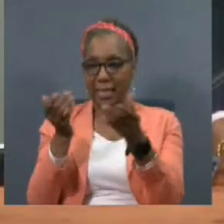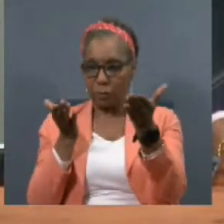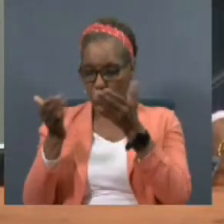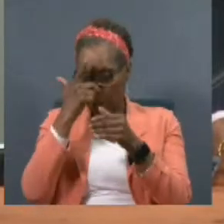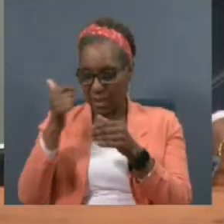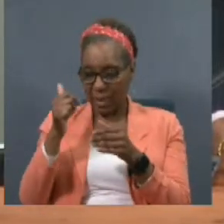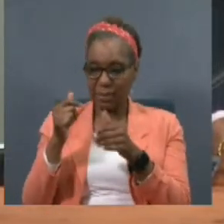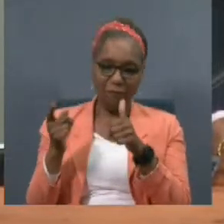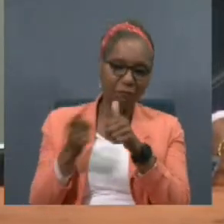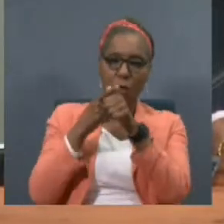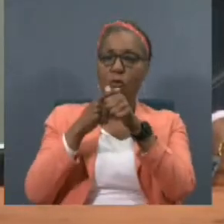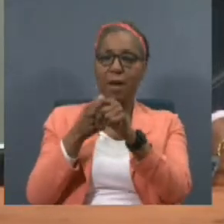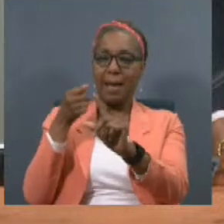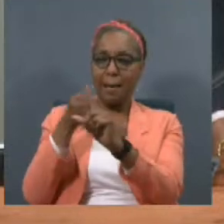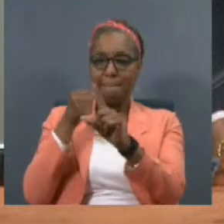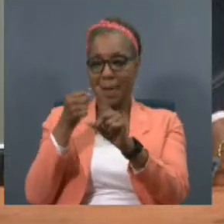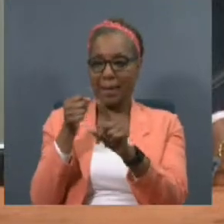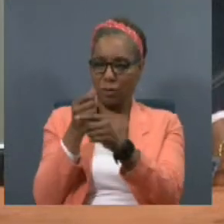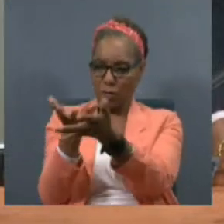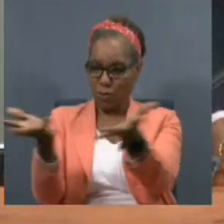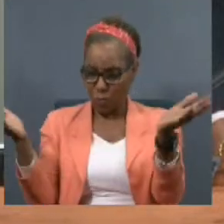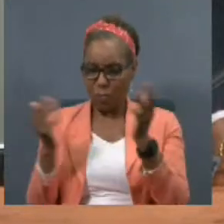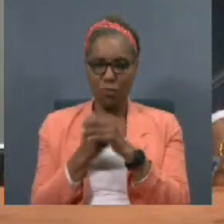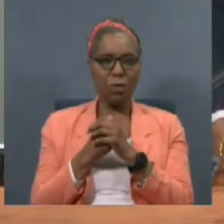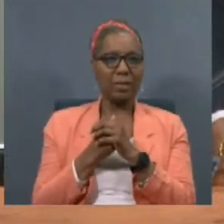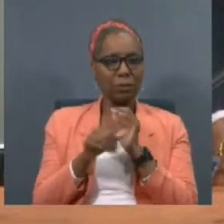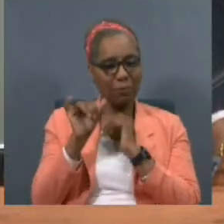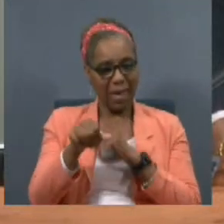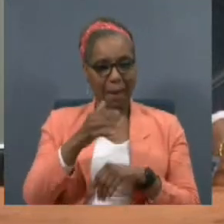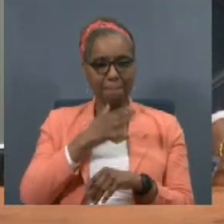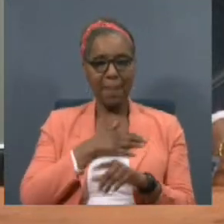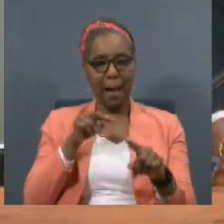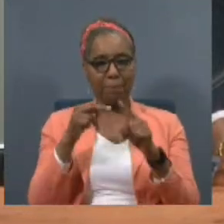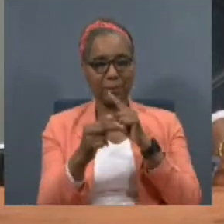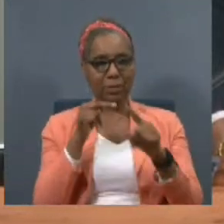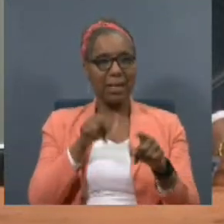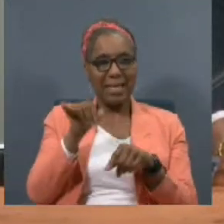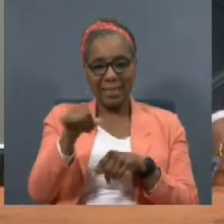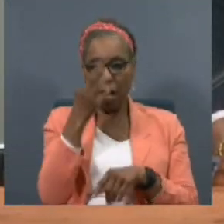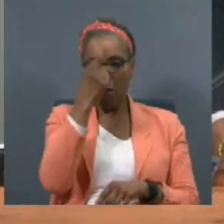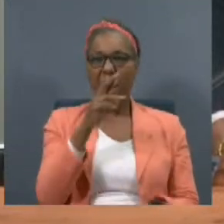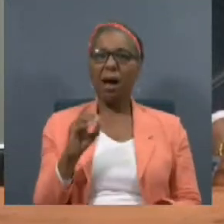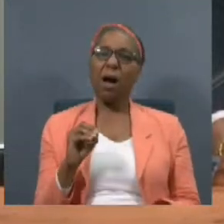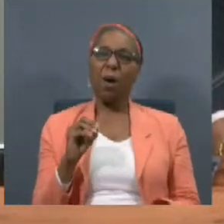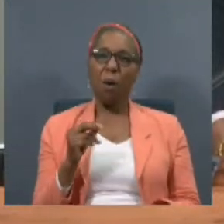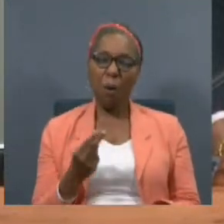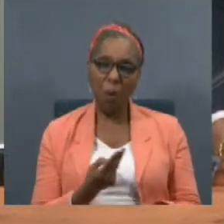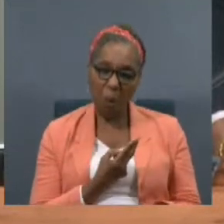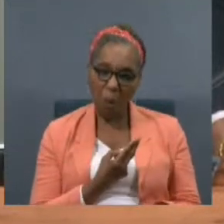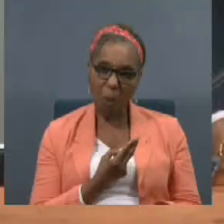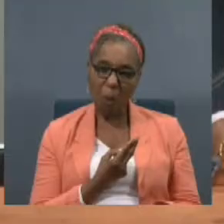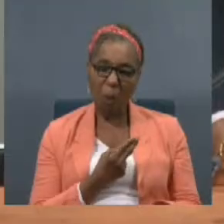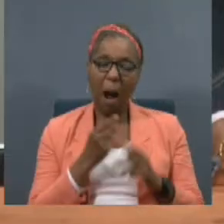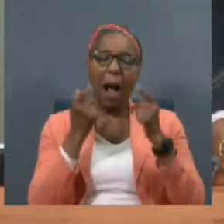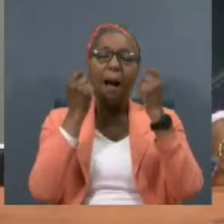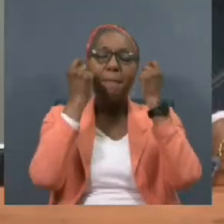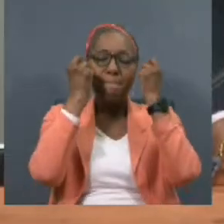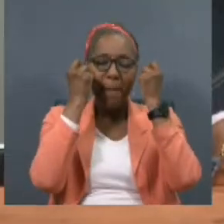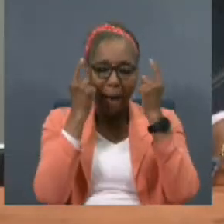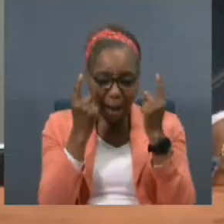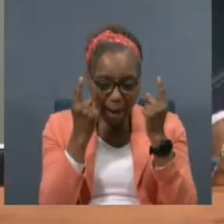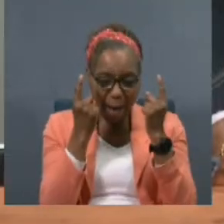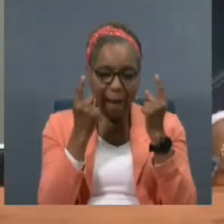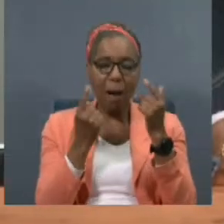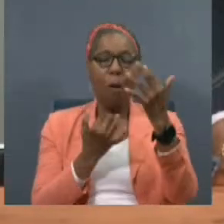all are the first impact. So that's my position, and that's why I say, that's why a light went off in my head to say, well,